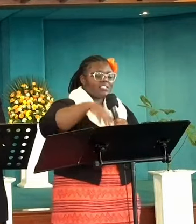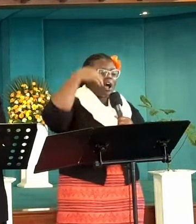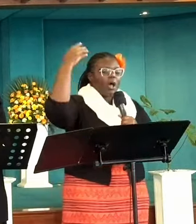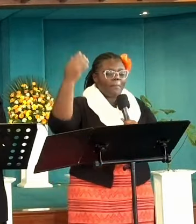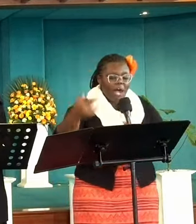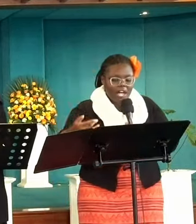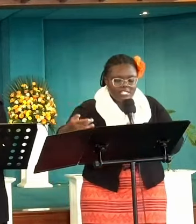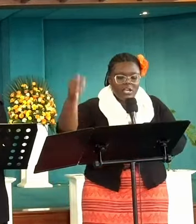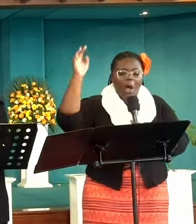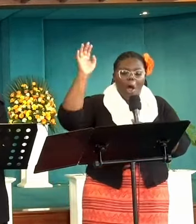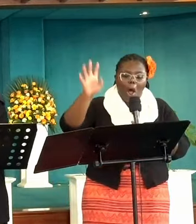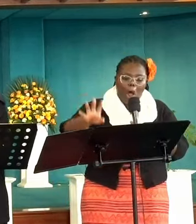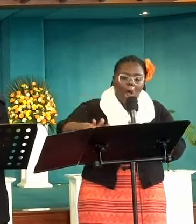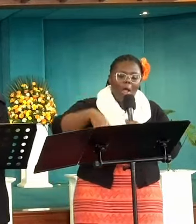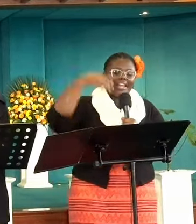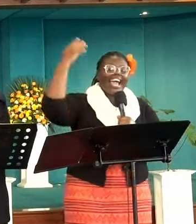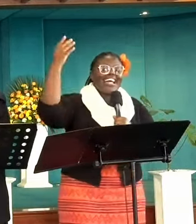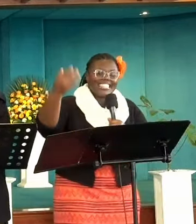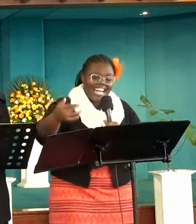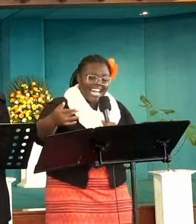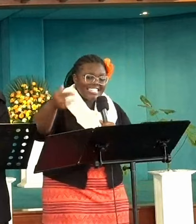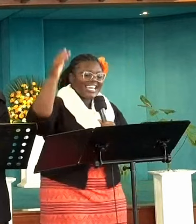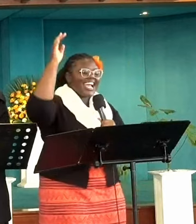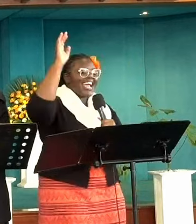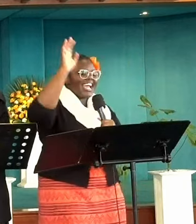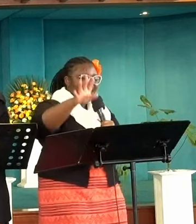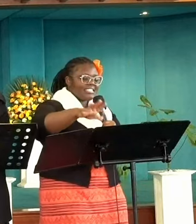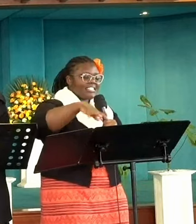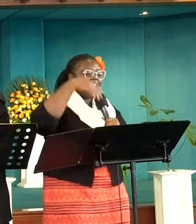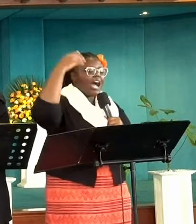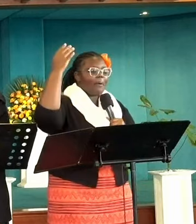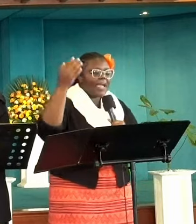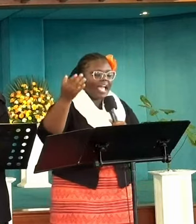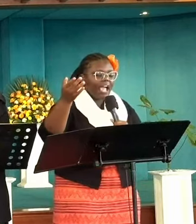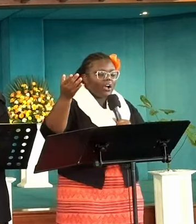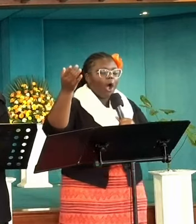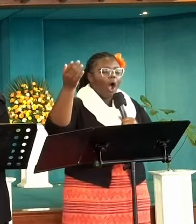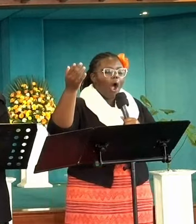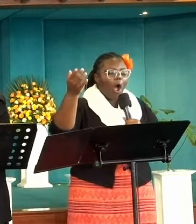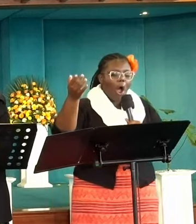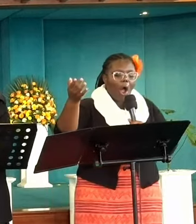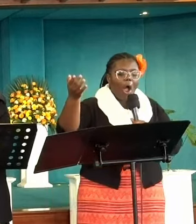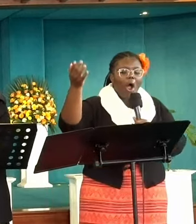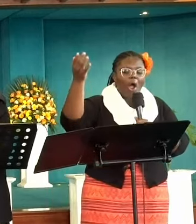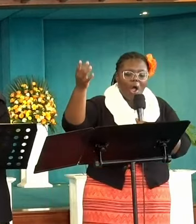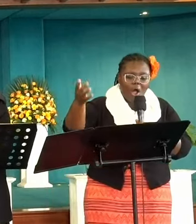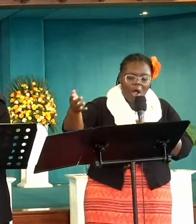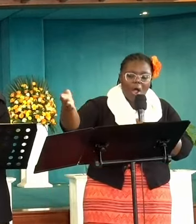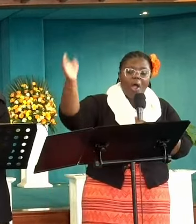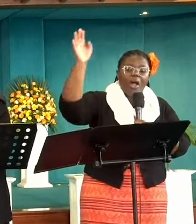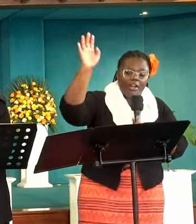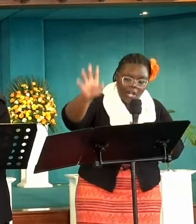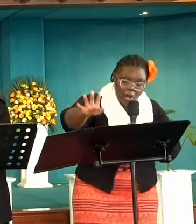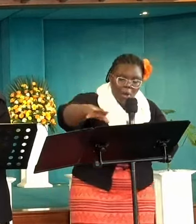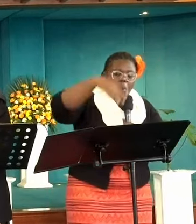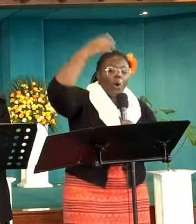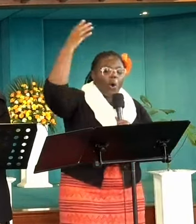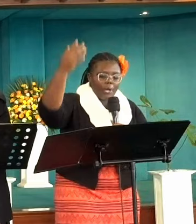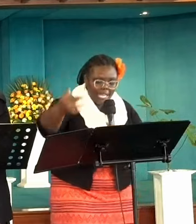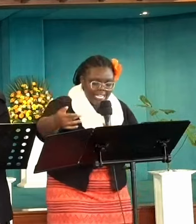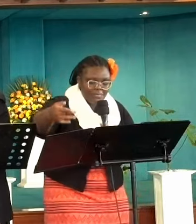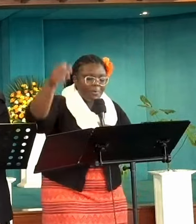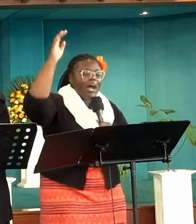night is almost gone. The night of sorrow. The night of suffering. The night of sin. It must